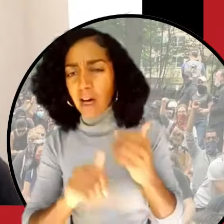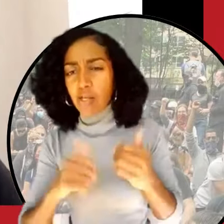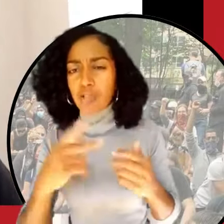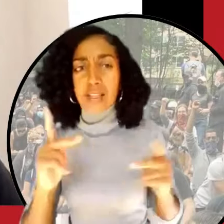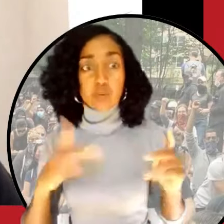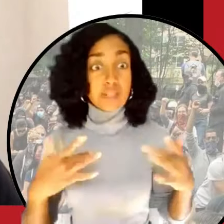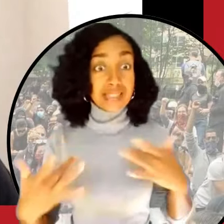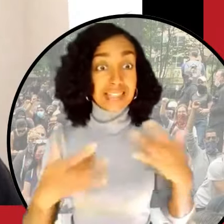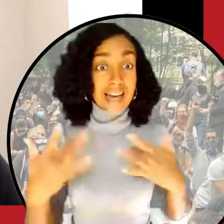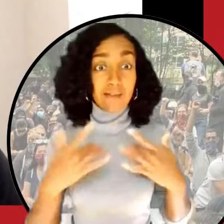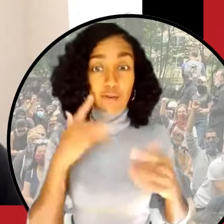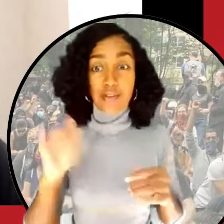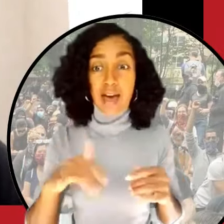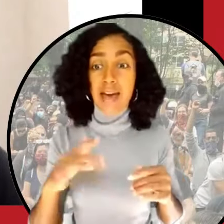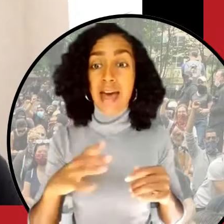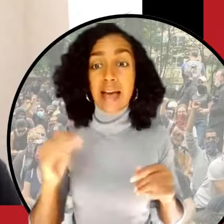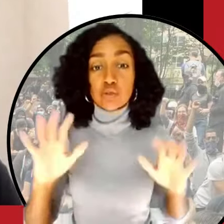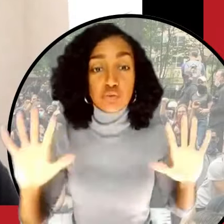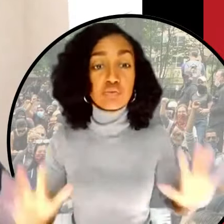keep on keeping on building this